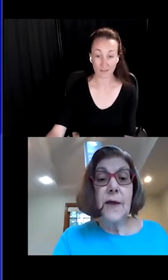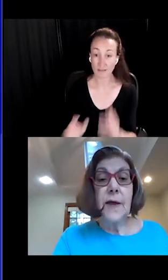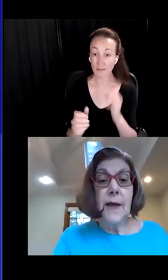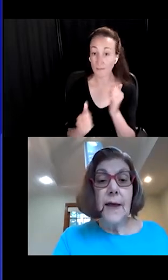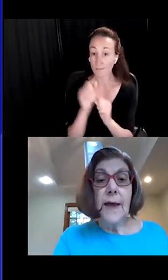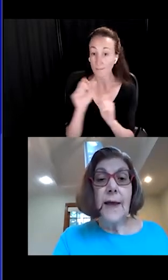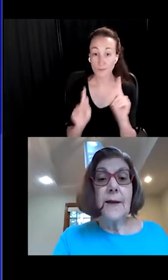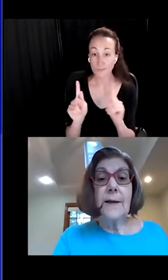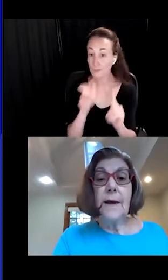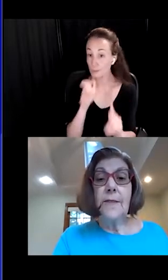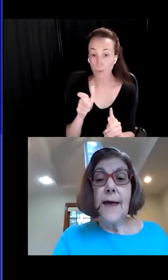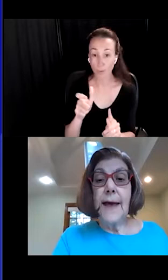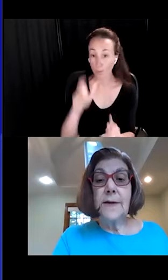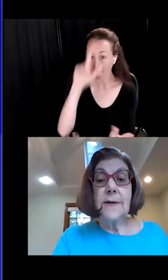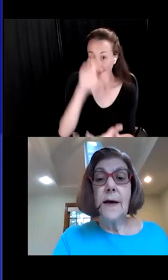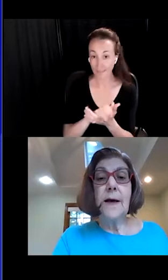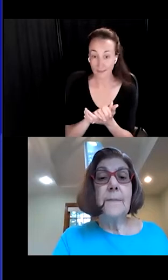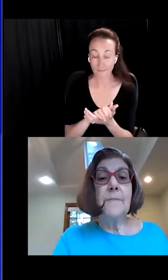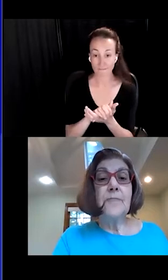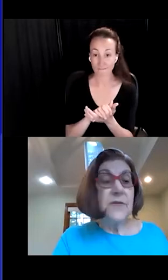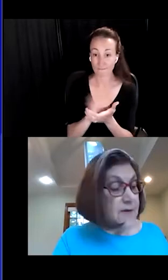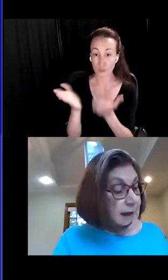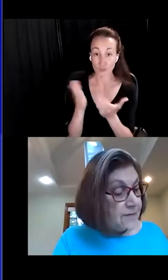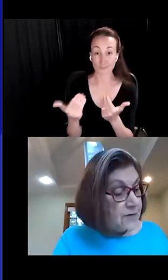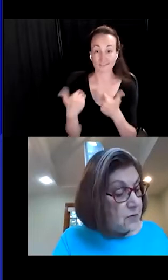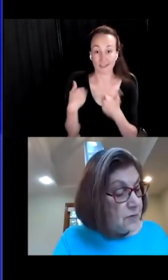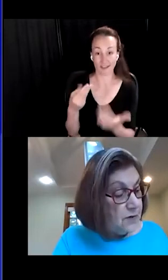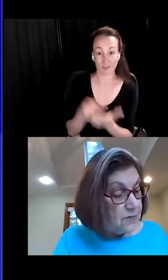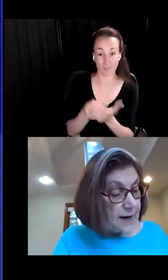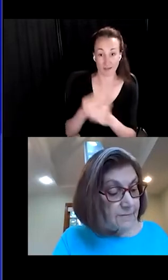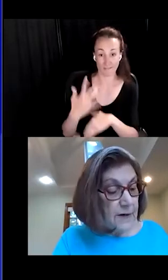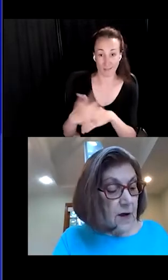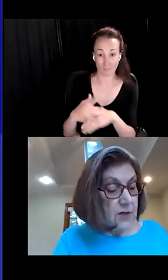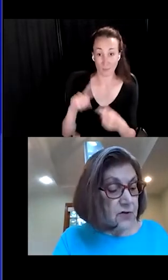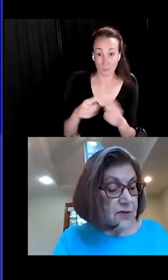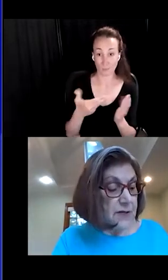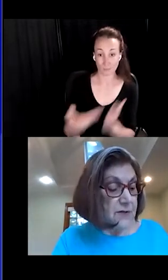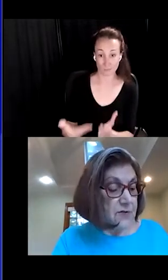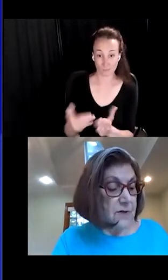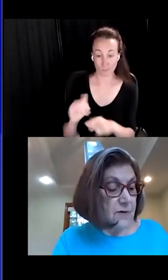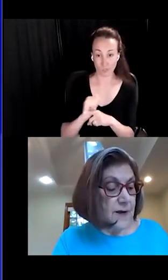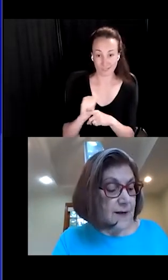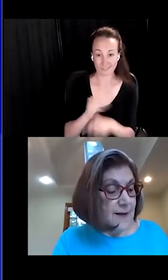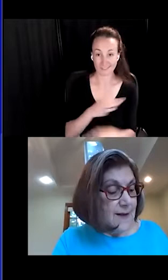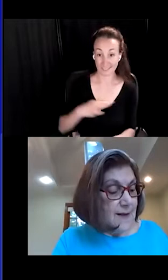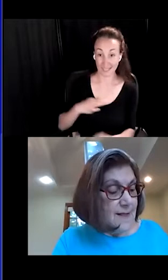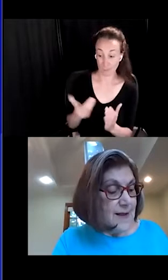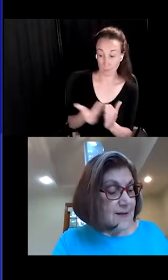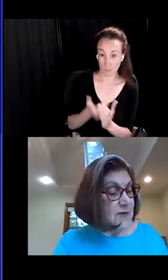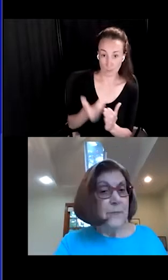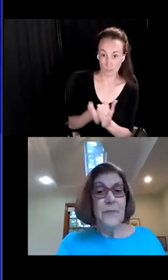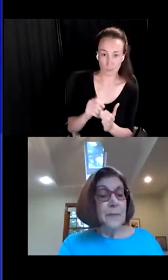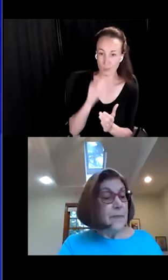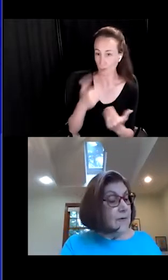practice, and that staff are new and don't have the knowledge or skills. Great,